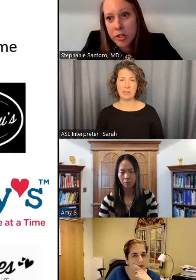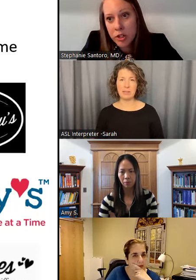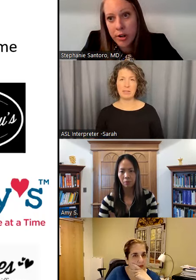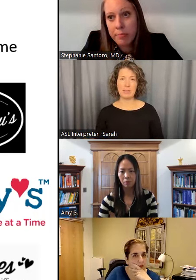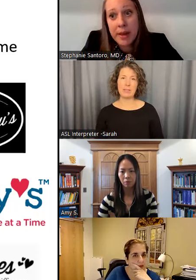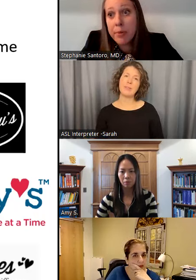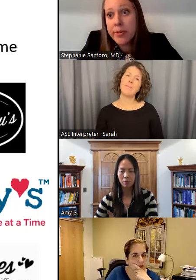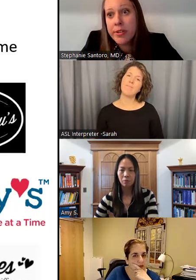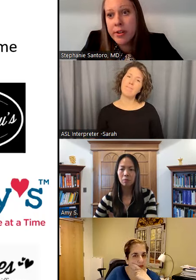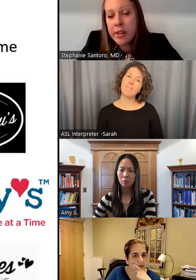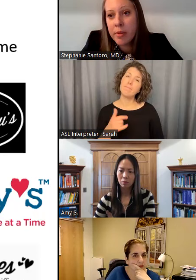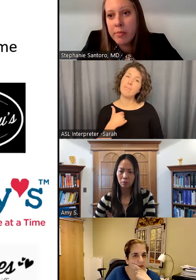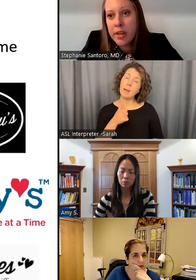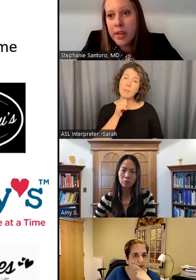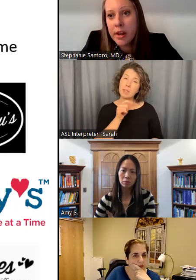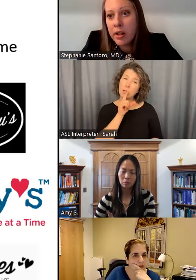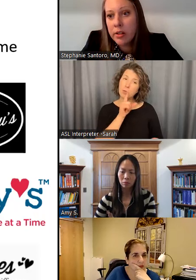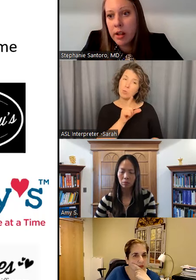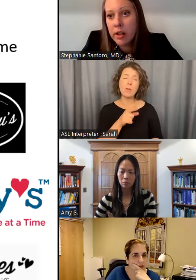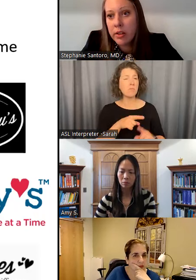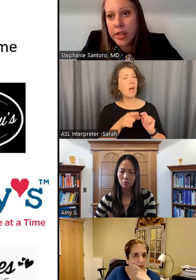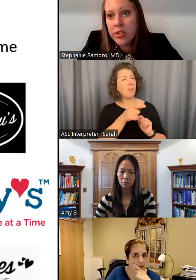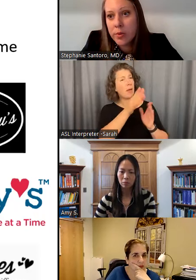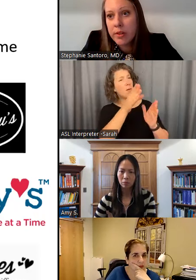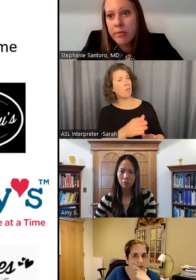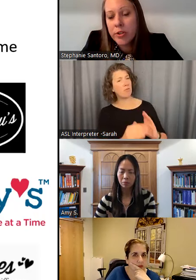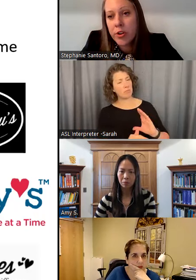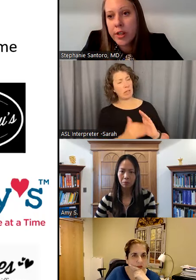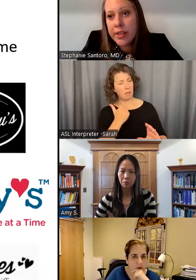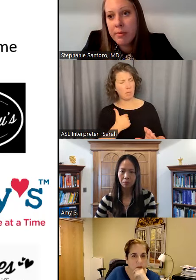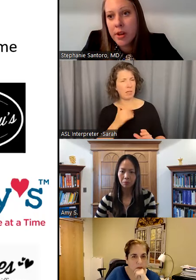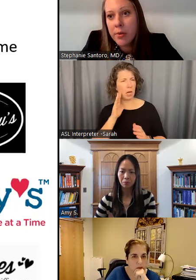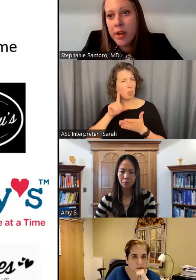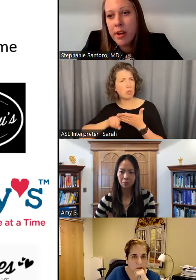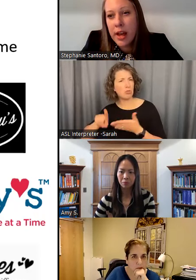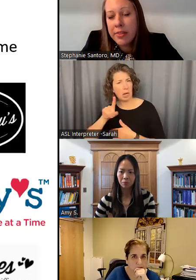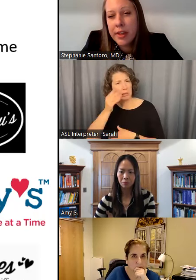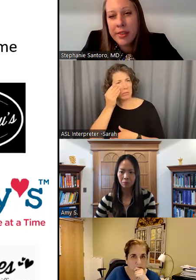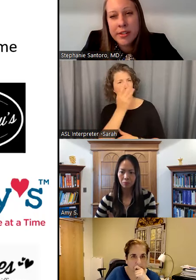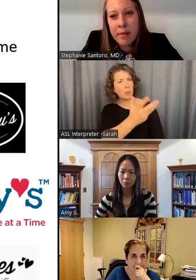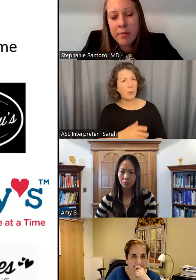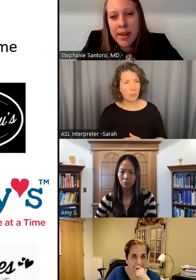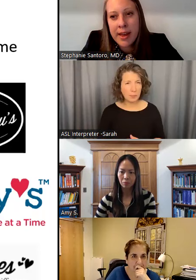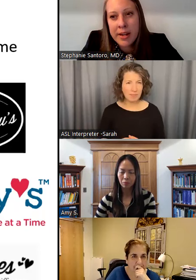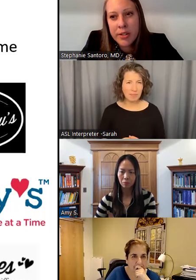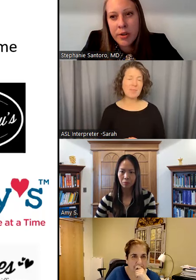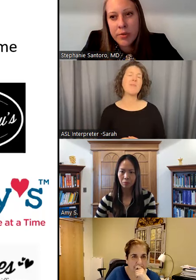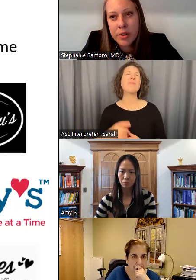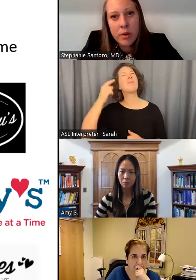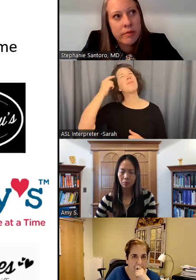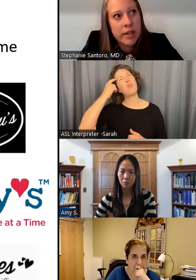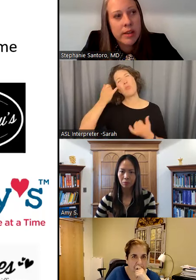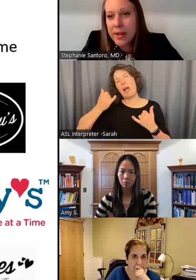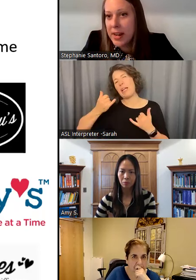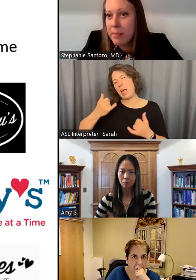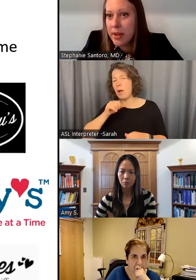I'm not sure, but that person could email me and I'll look into it for sure and let them know. At the top of my head, I don't